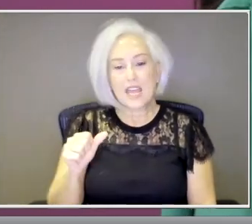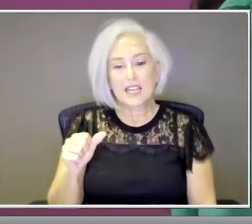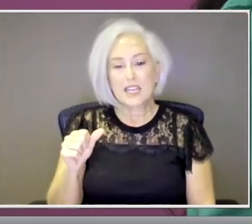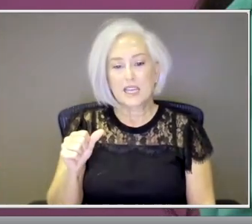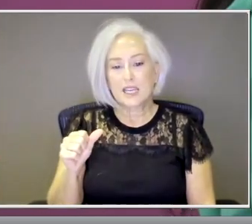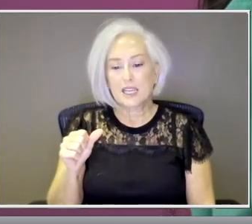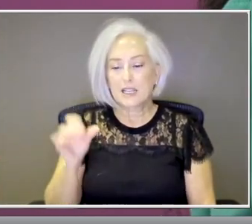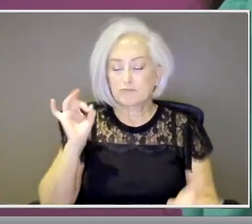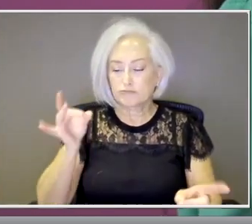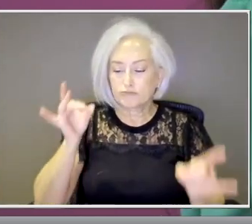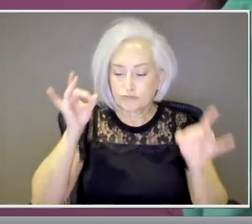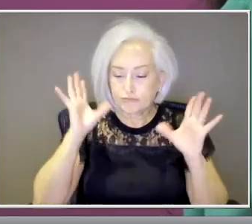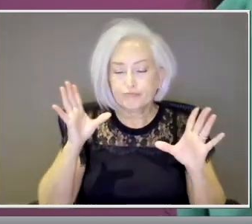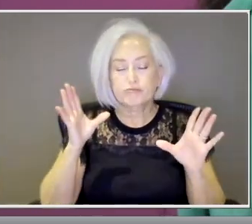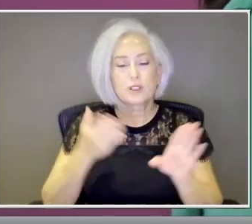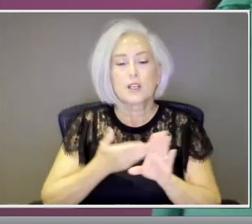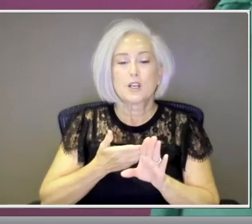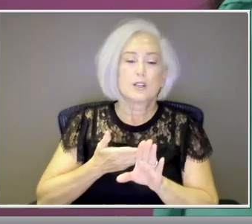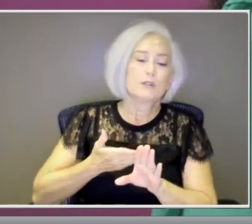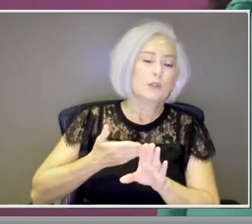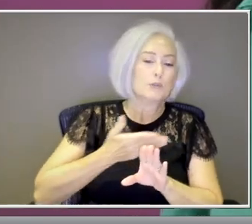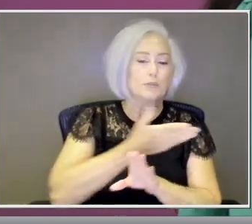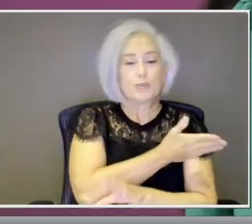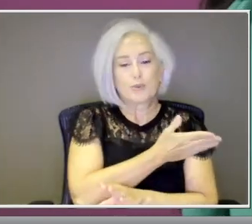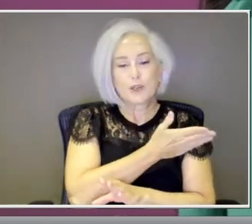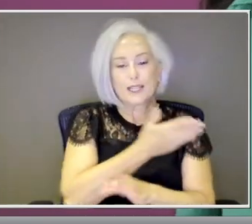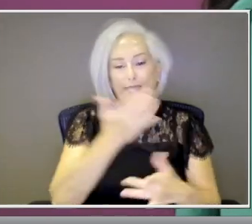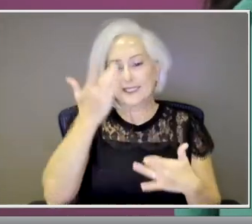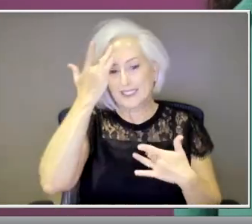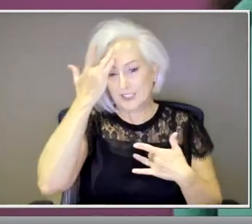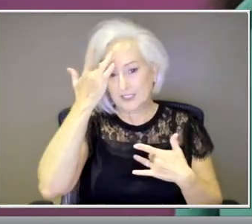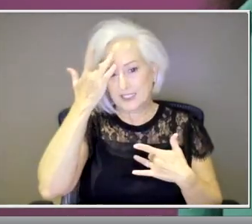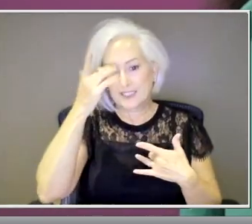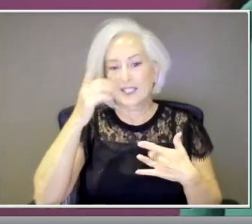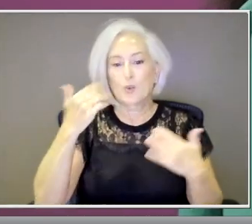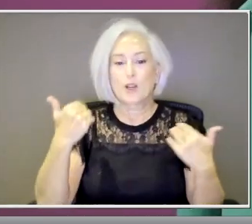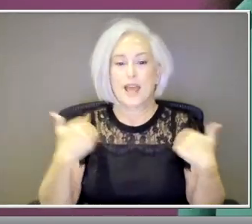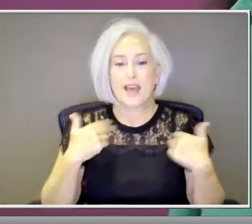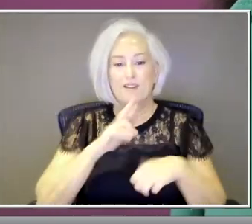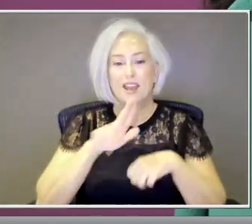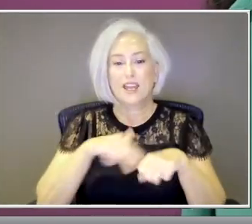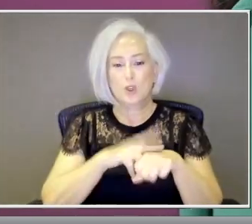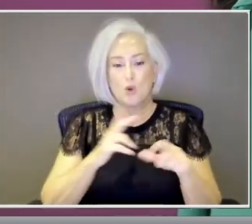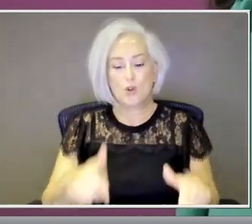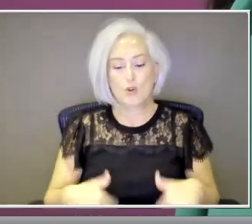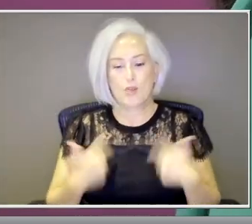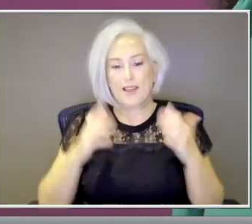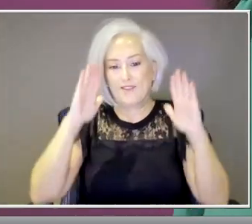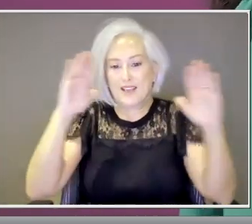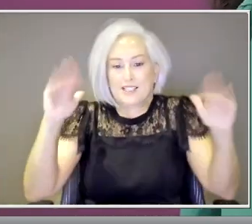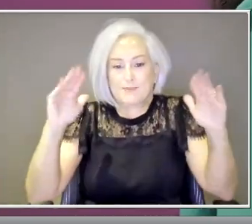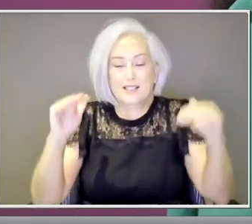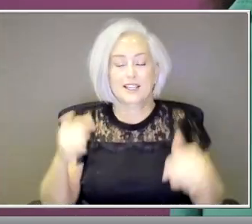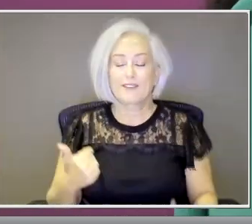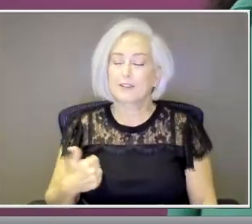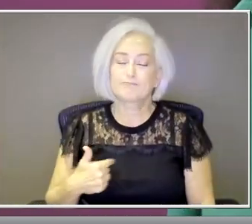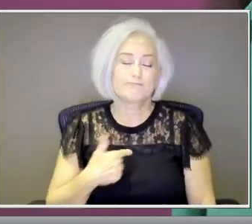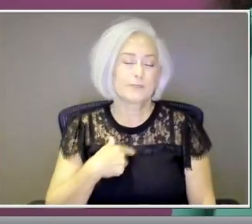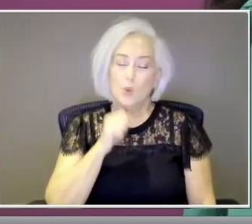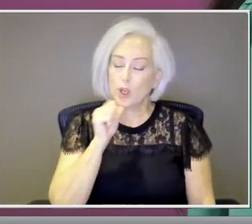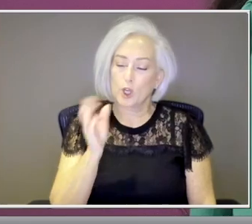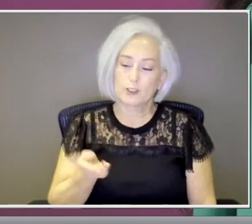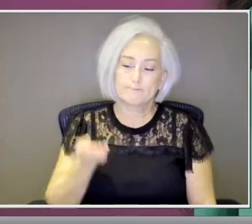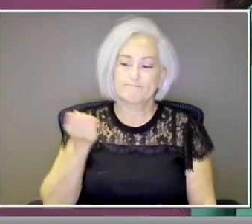live a normal life expectancy. And we knew we couldn't give that in good